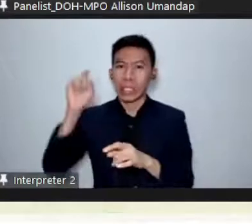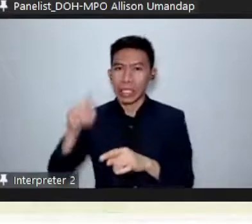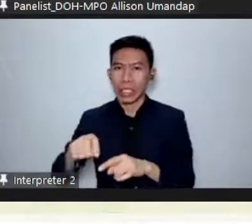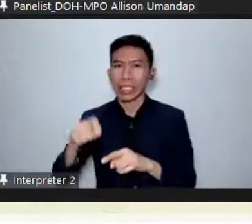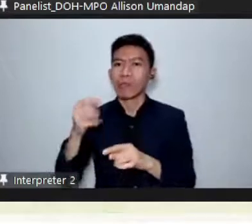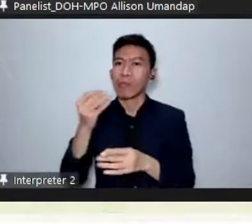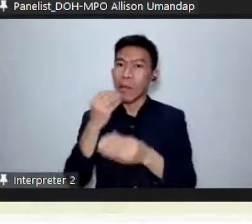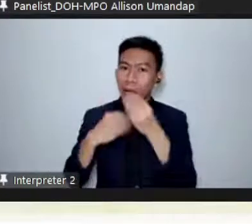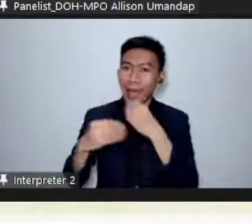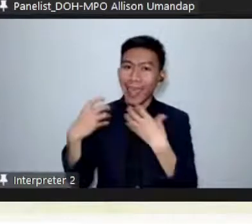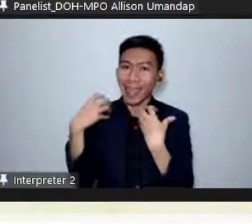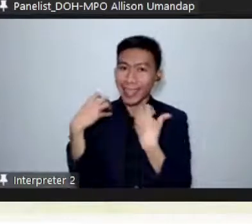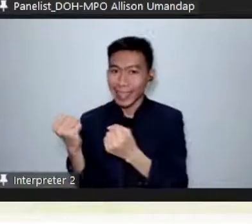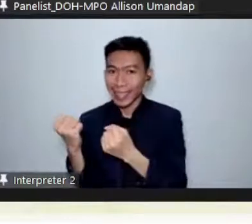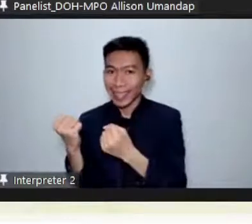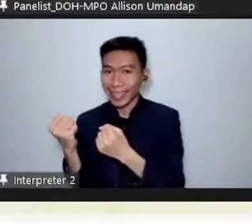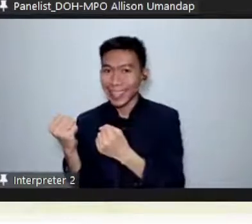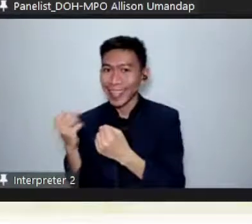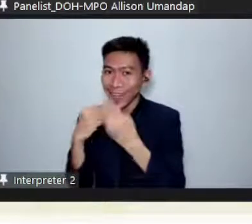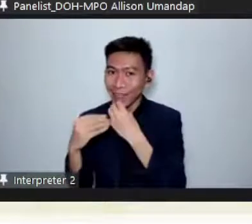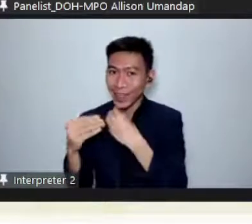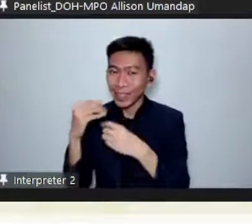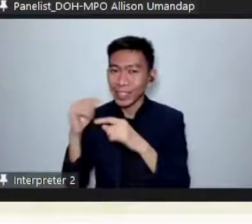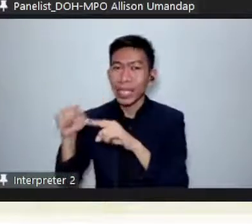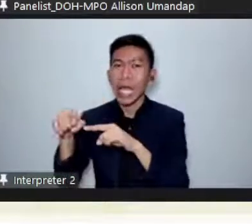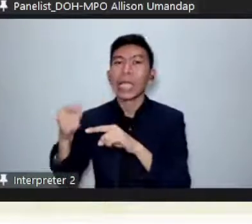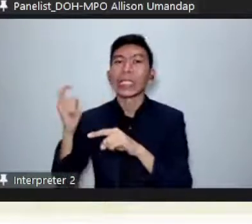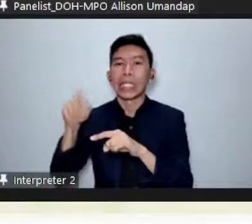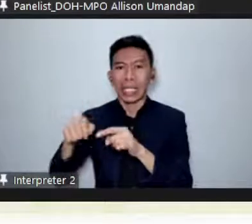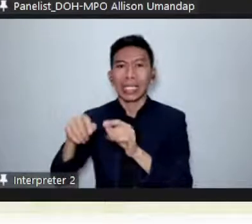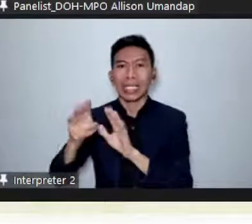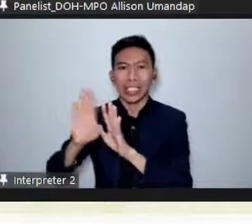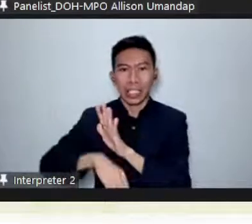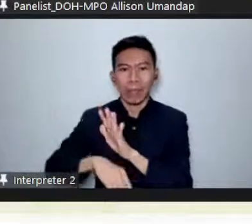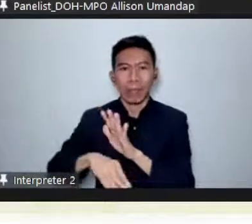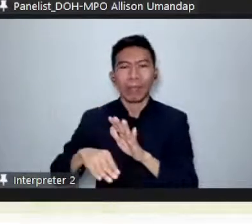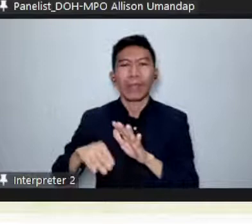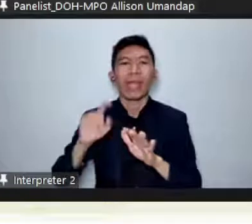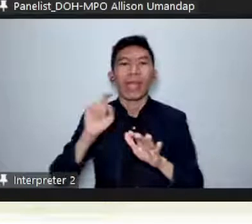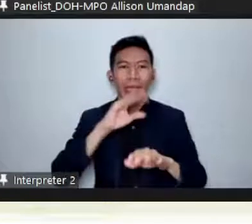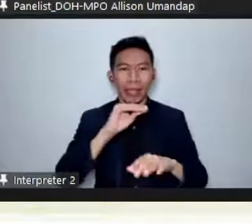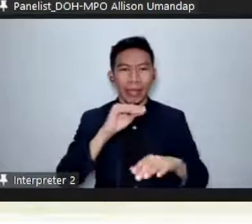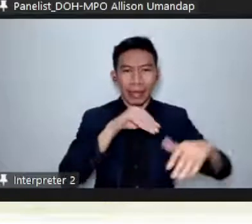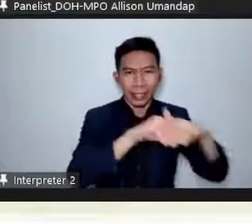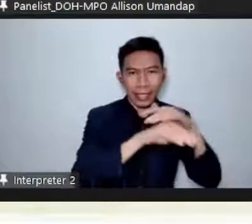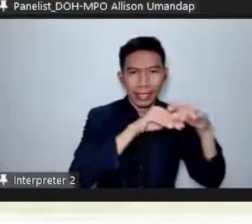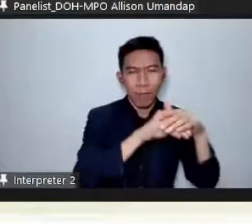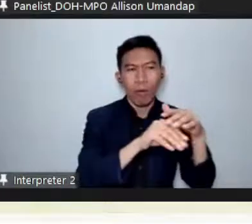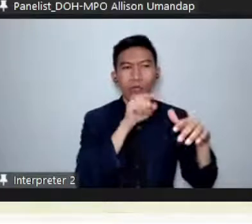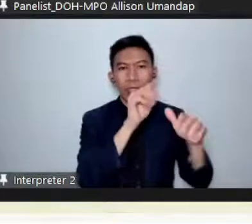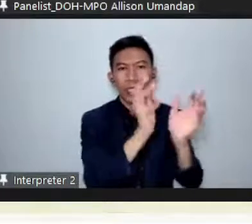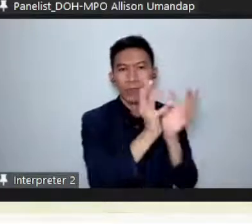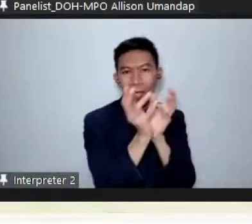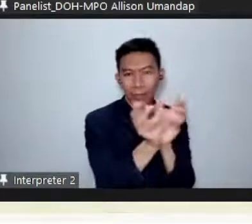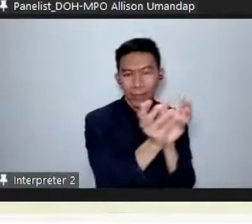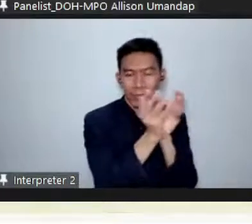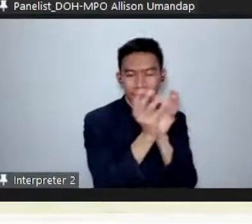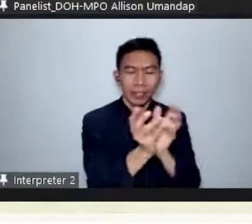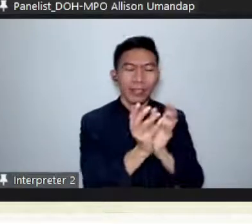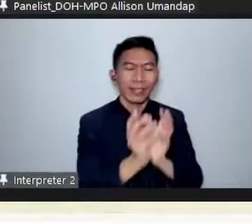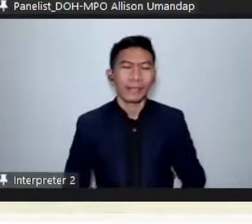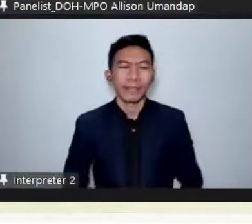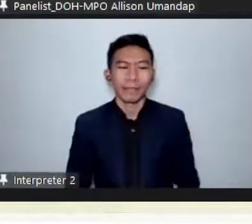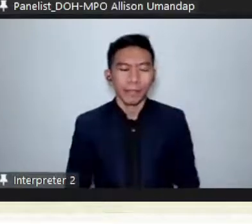and that the healthier diets are available in the community marketplaces, for example. If we talk